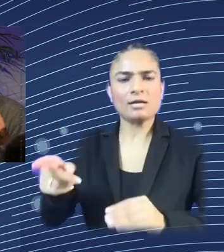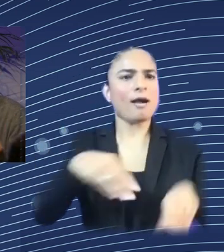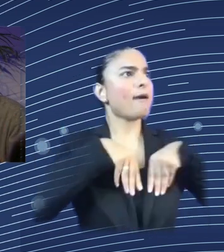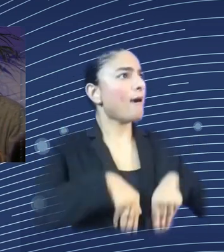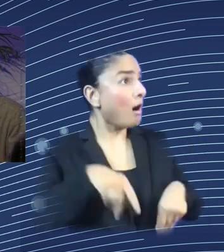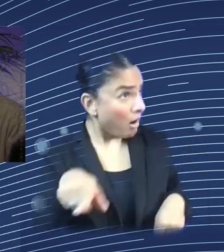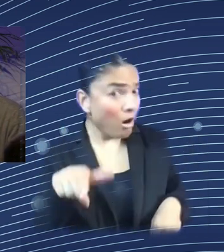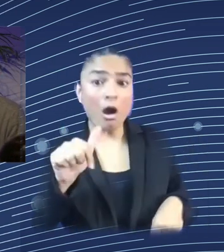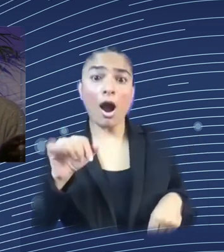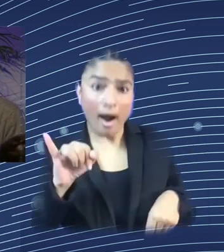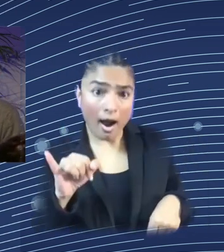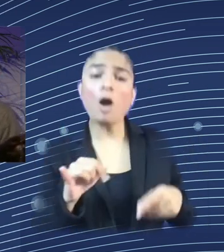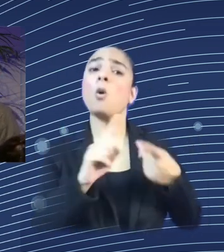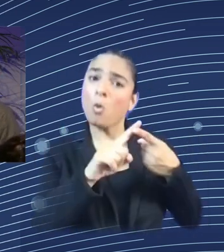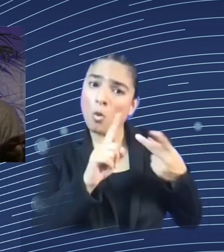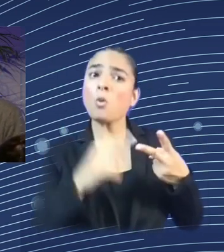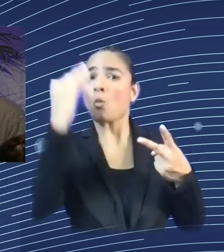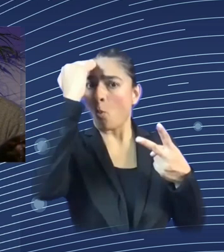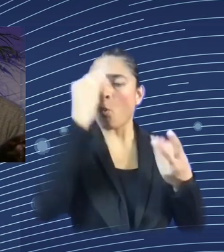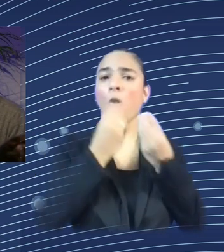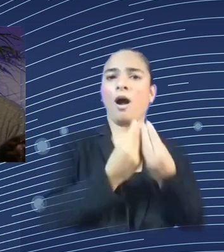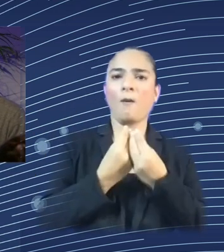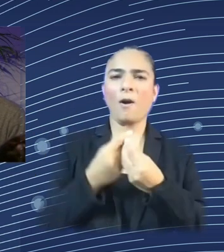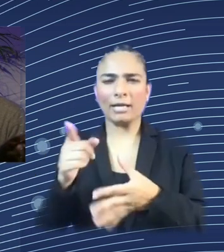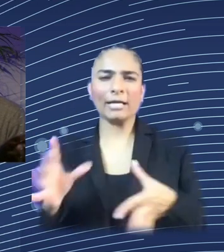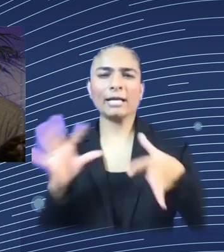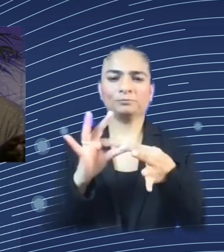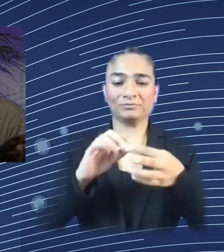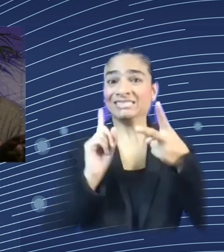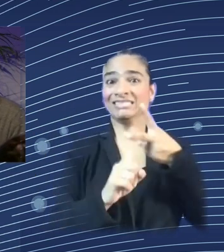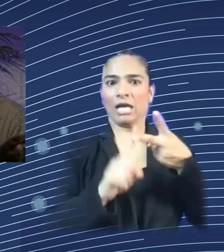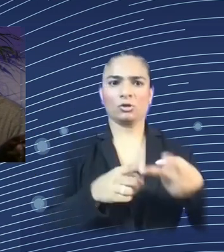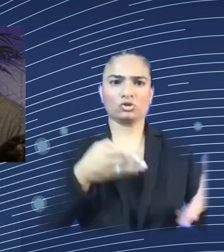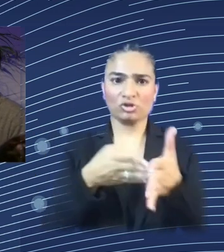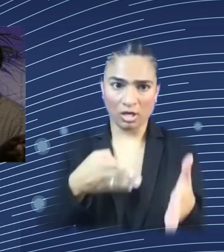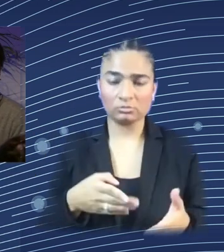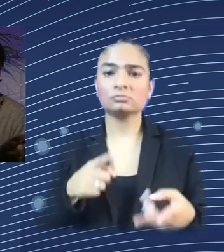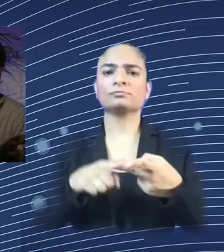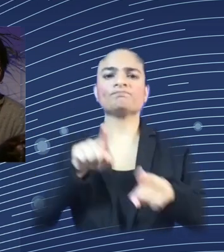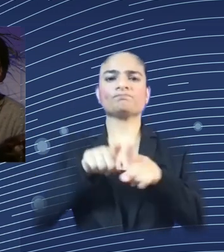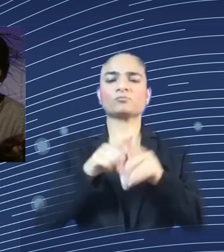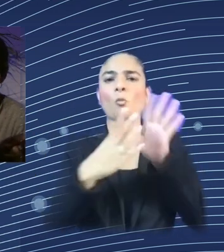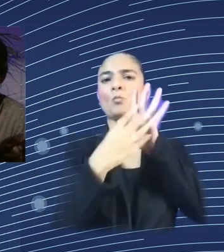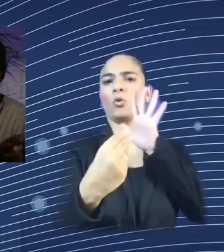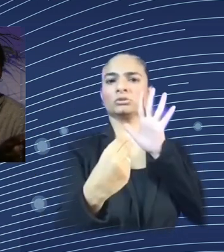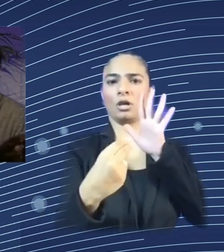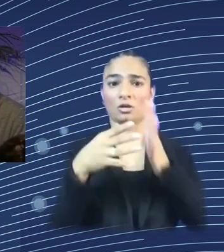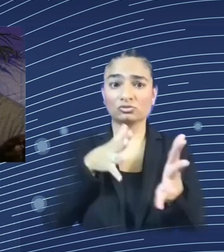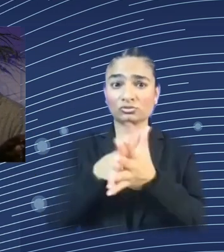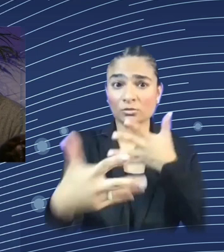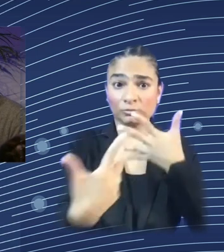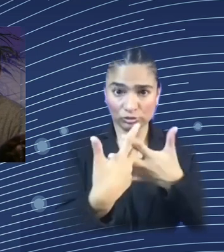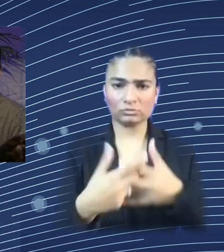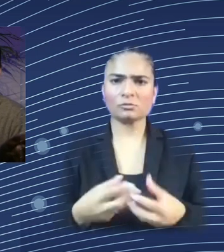the answer of the AI is actually accurate? For example, at Wikwiti, what we do is we systematically provide a source, we